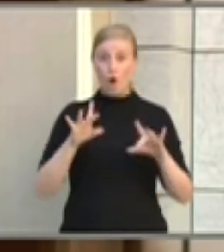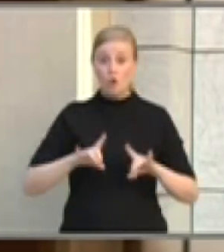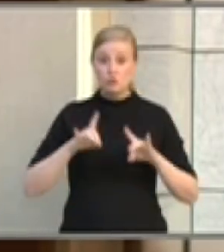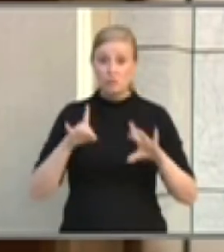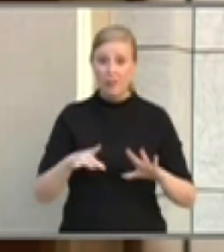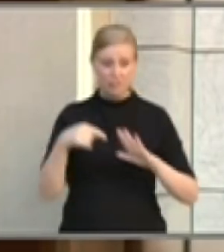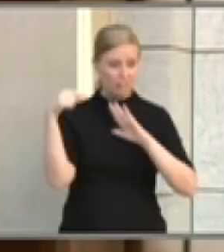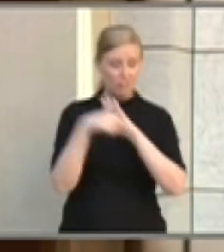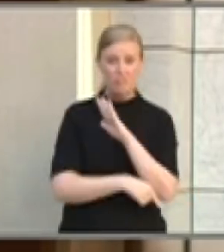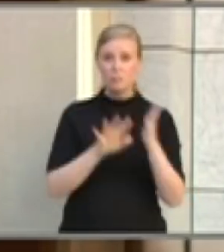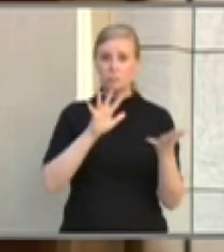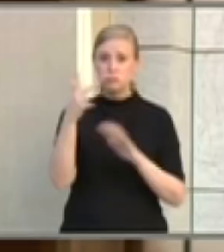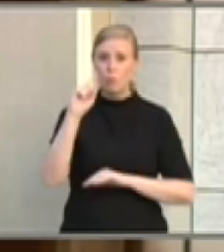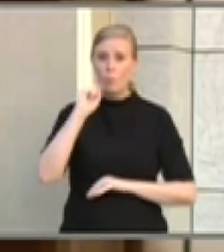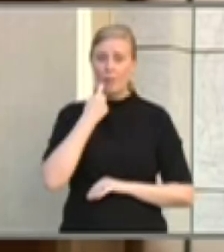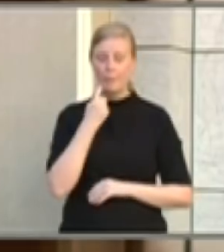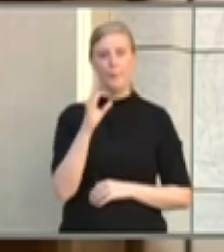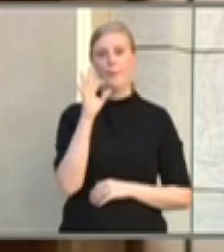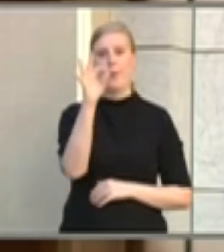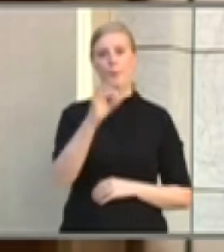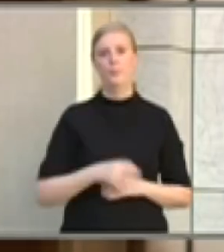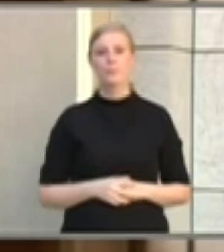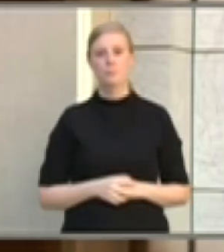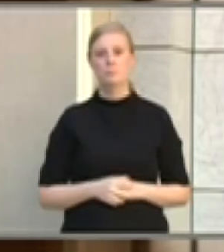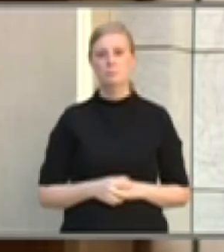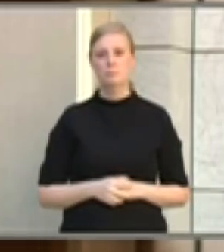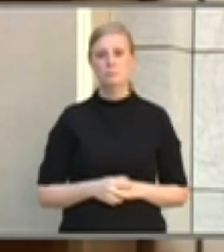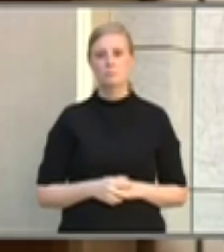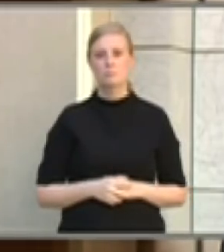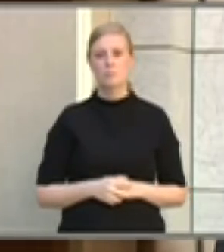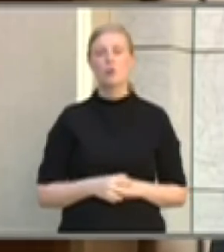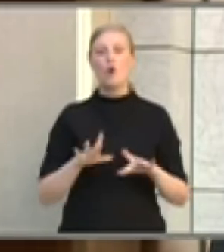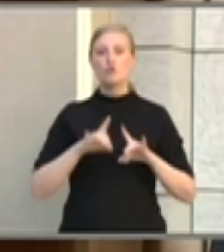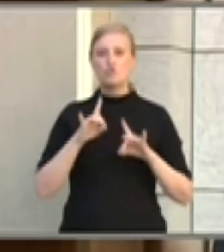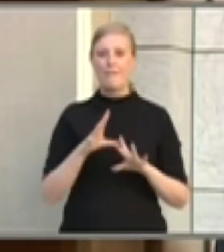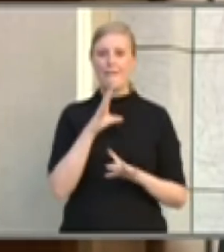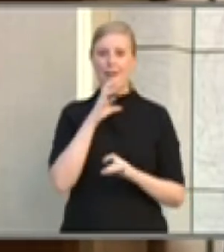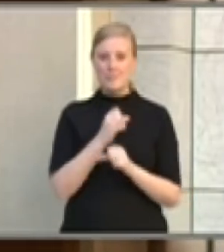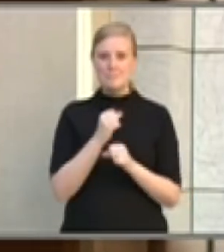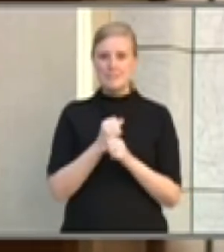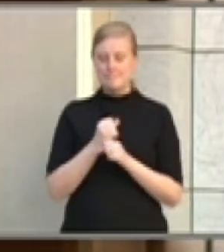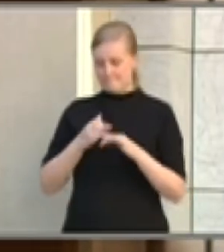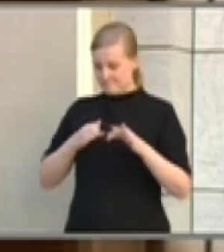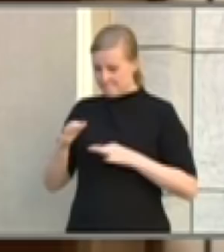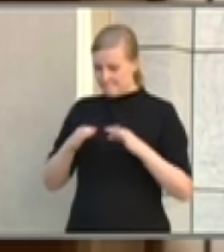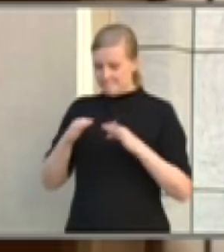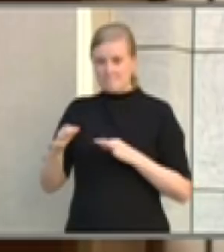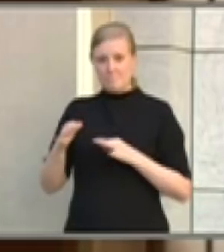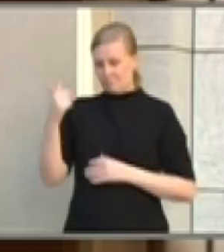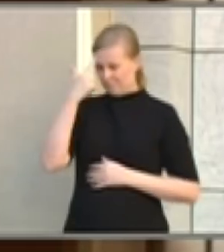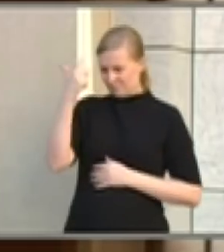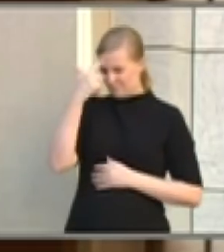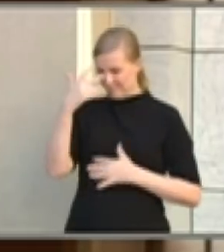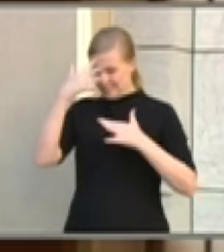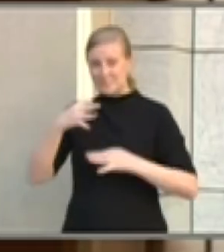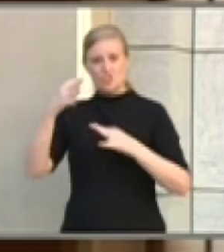Australia. We will get Australians through this with uniquely Australian